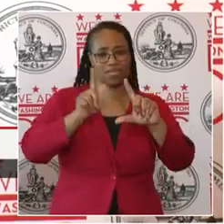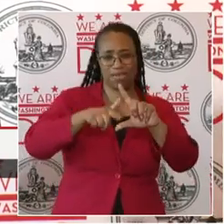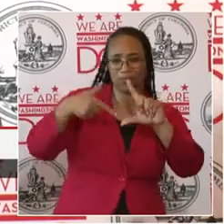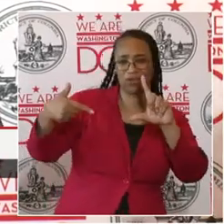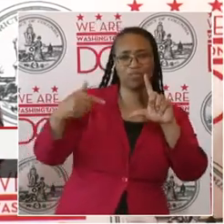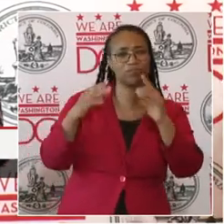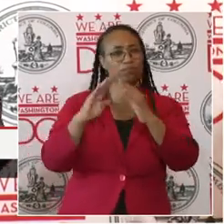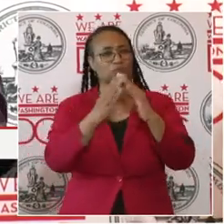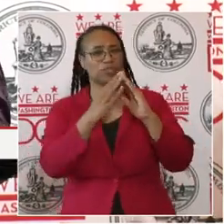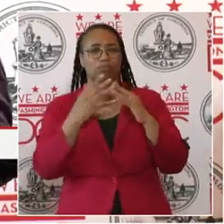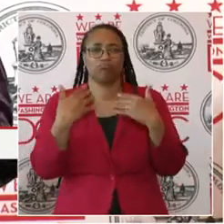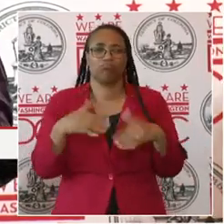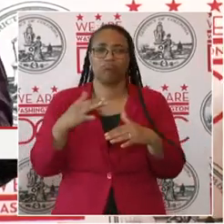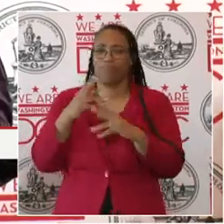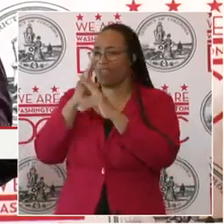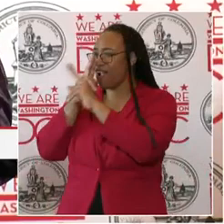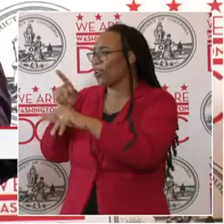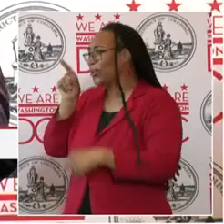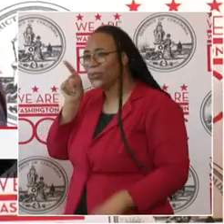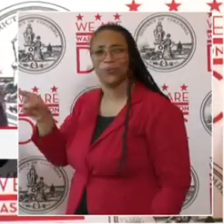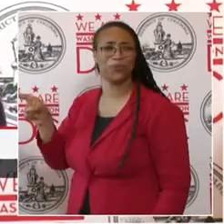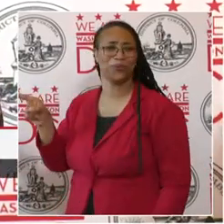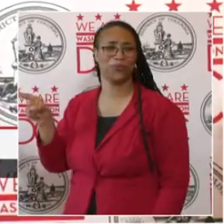We salute you and say, yes, ma'am.